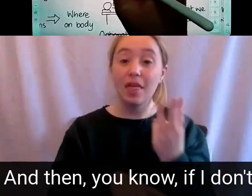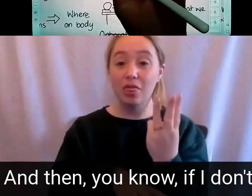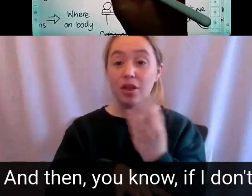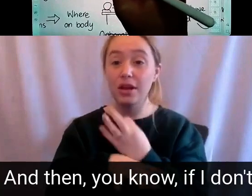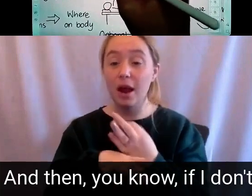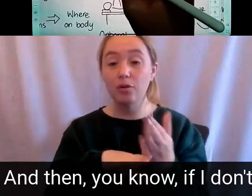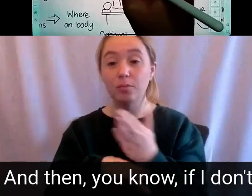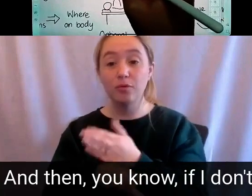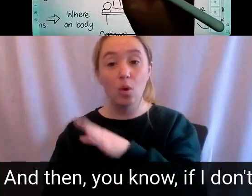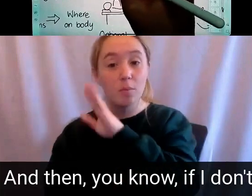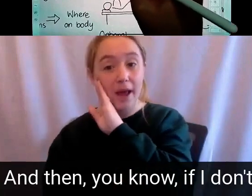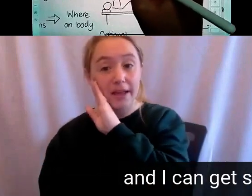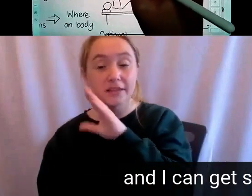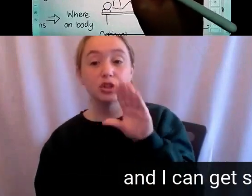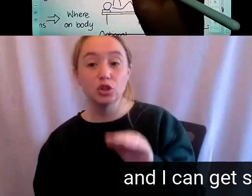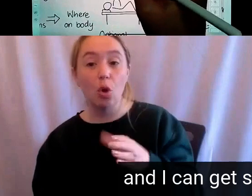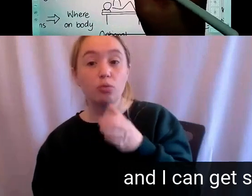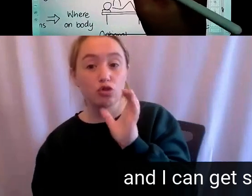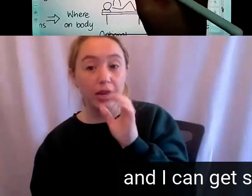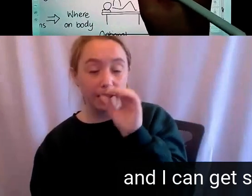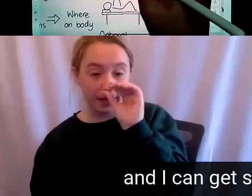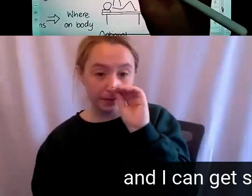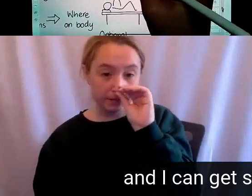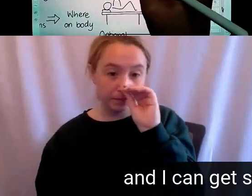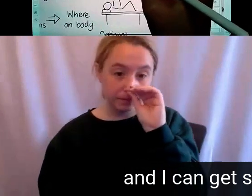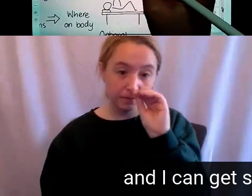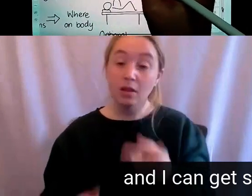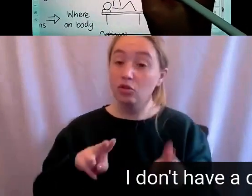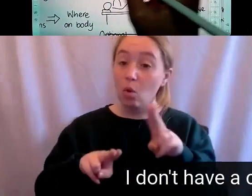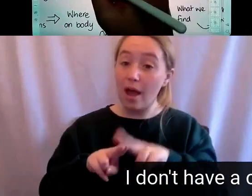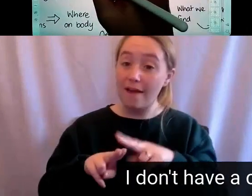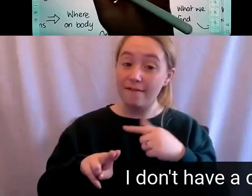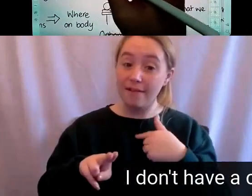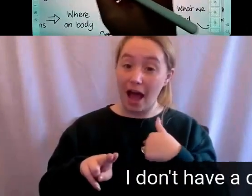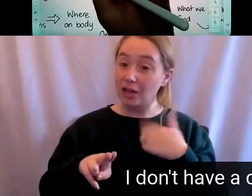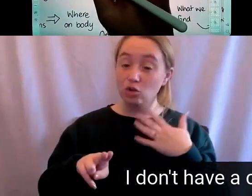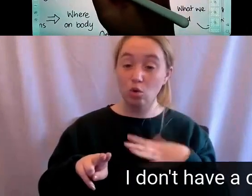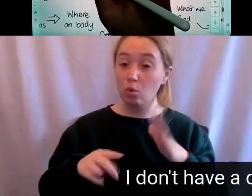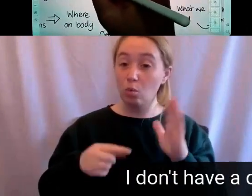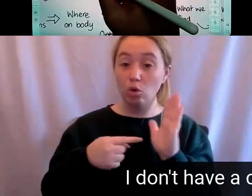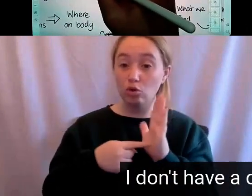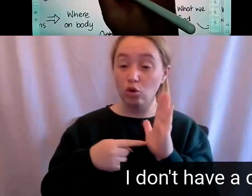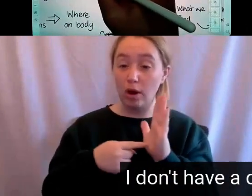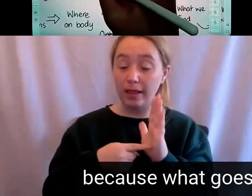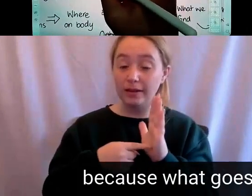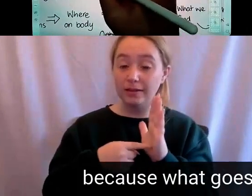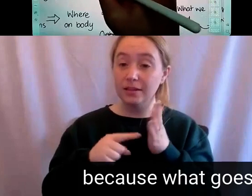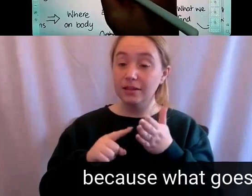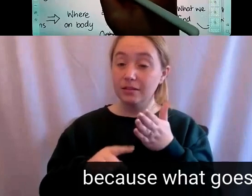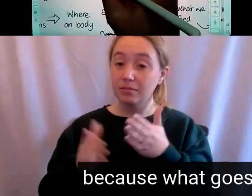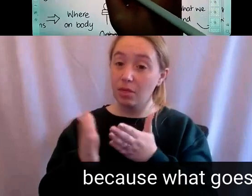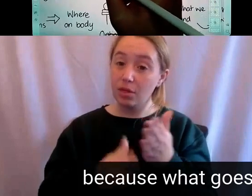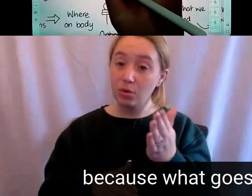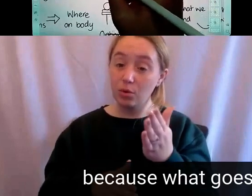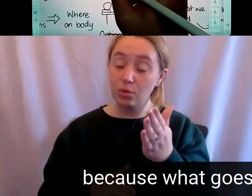know, if I don't want to be up for a wee overnight and I can get straight back to sleep, I don't have a cup of tea before bed, because what goes in must come